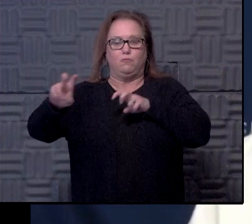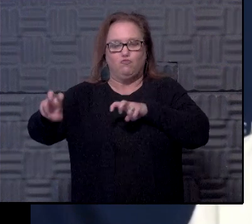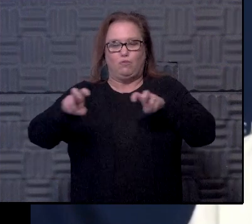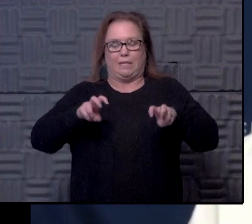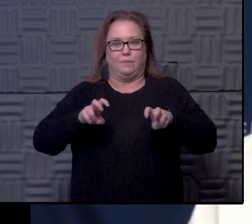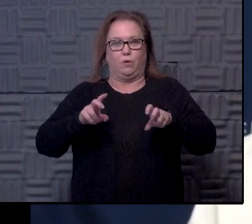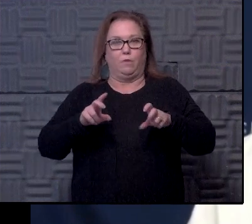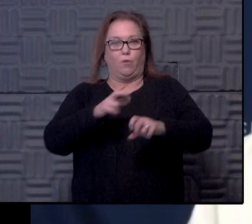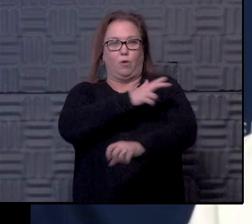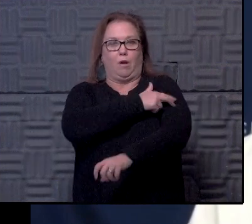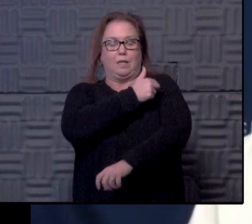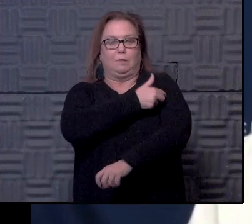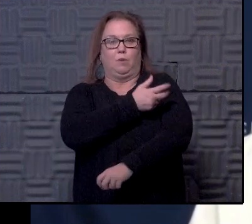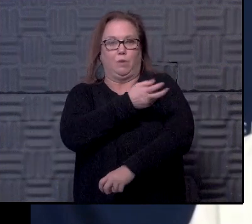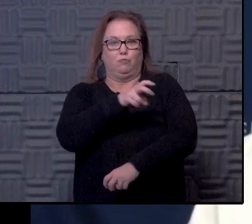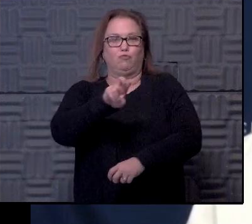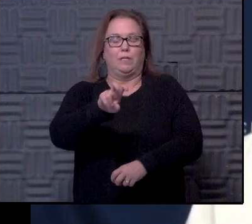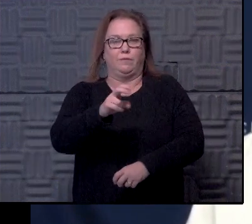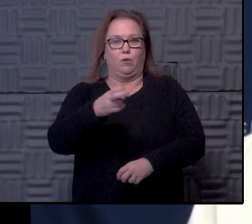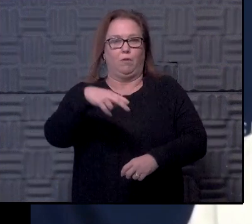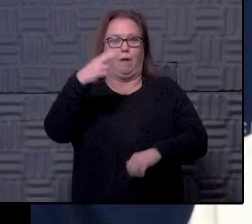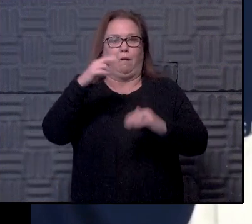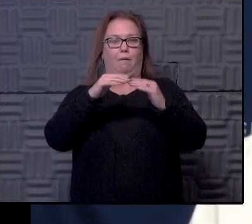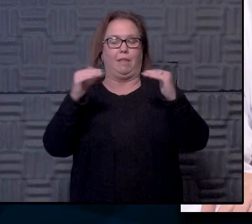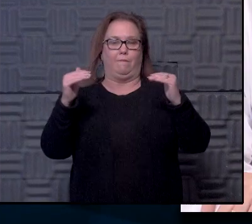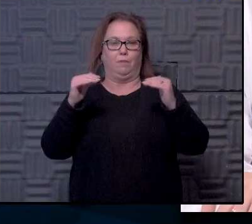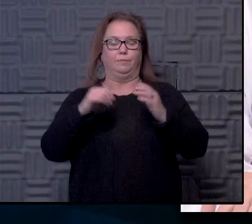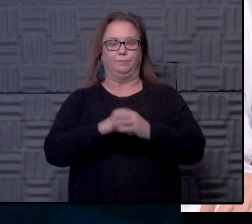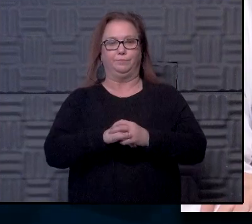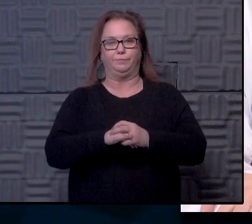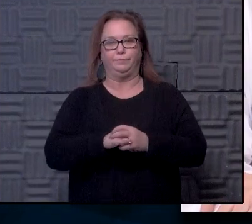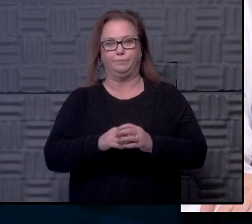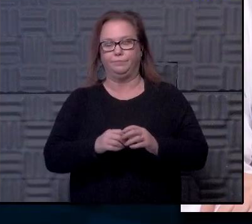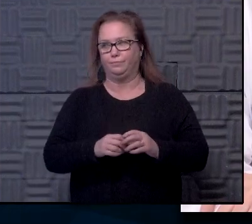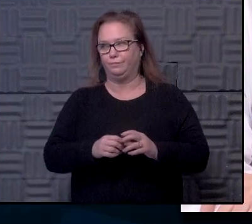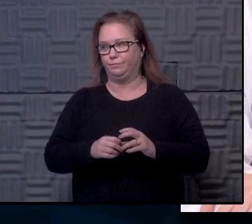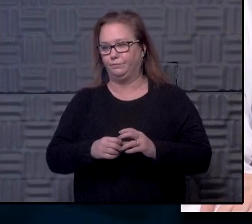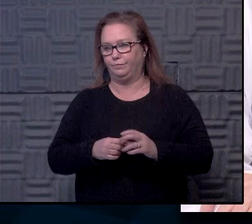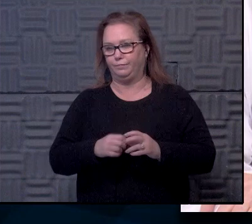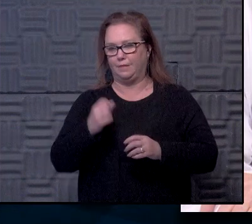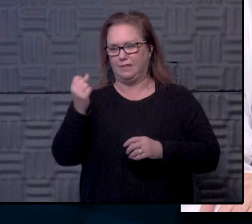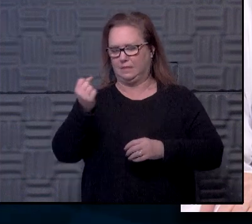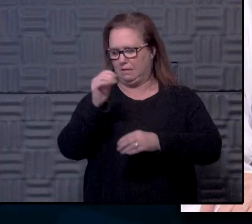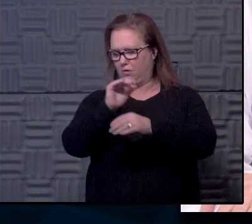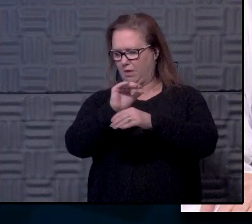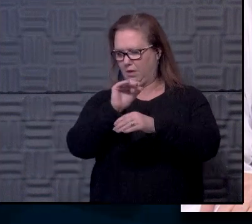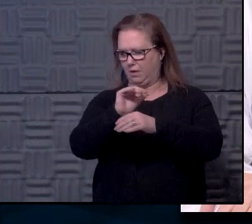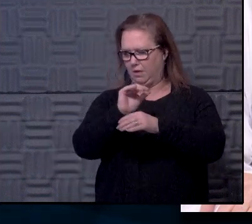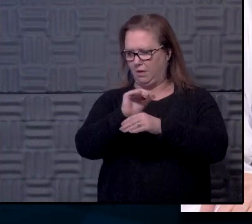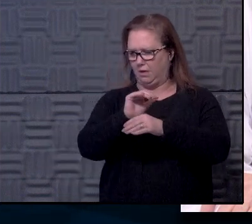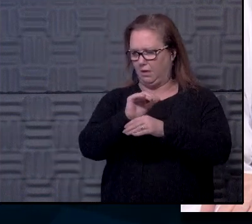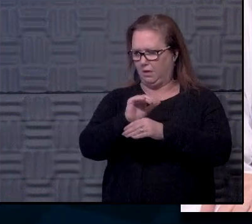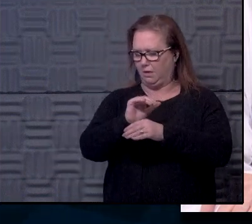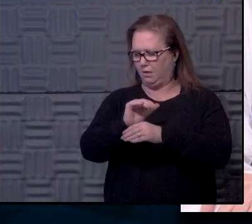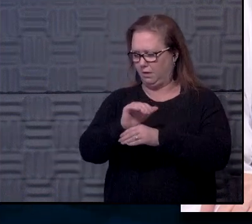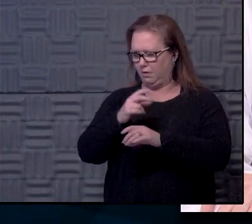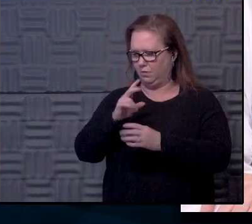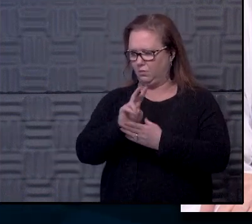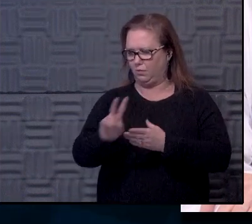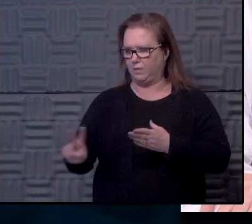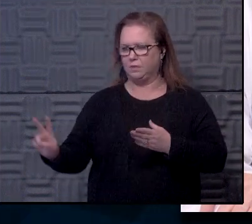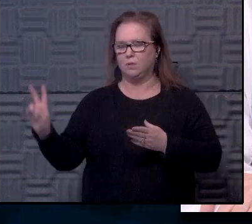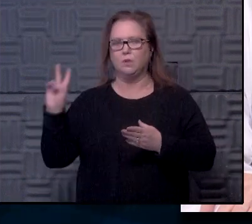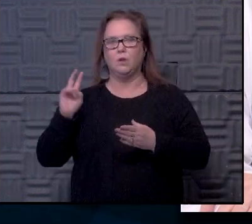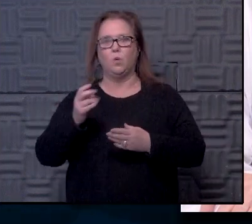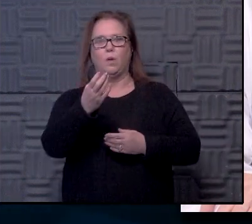for a place to land a patient who needed a higher level of care. I mean, there was that Saturday night, oh gosh, it was about 2 weeks ago,